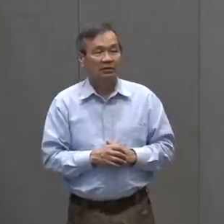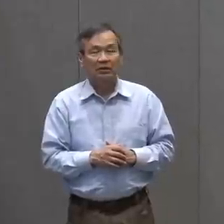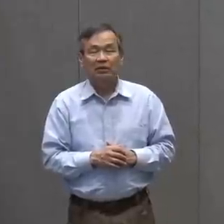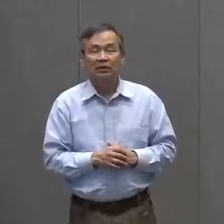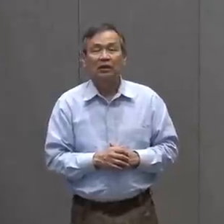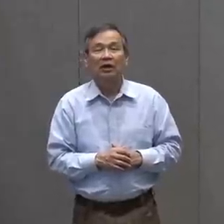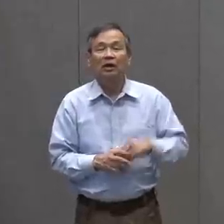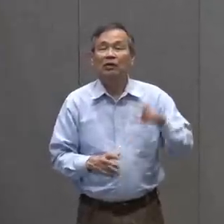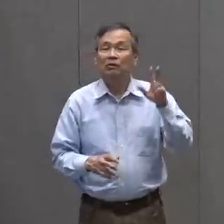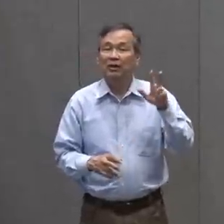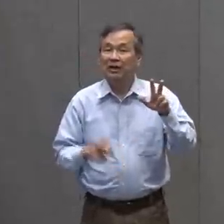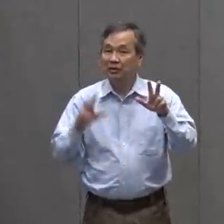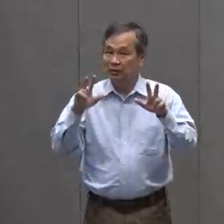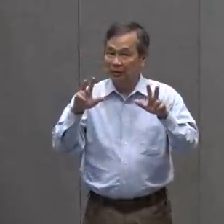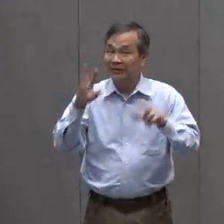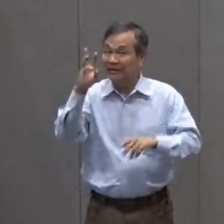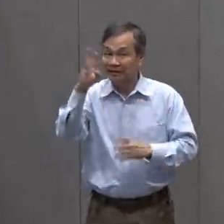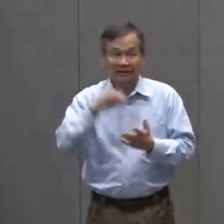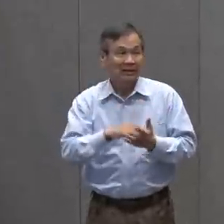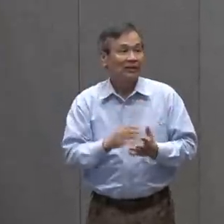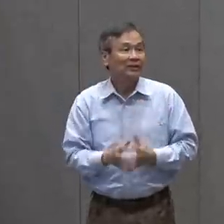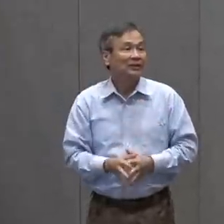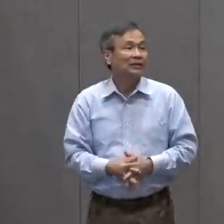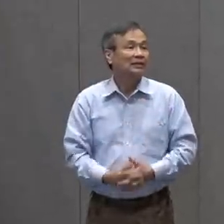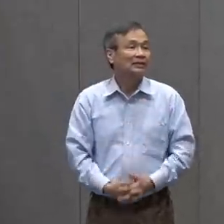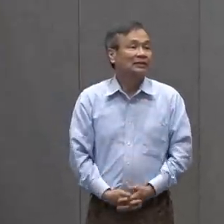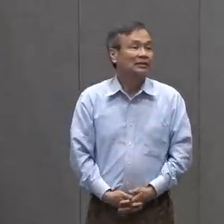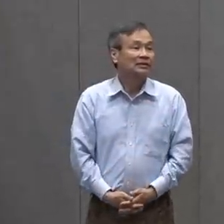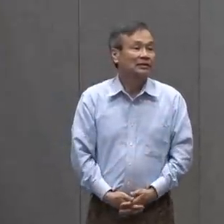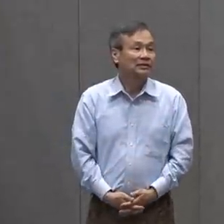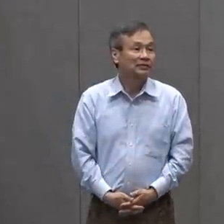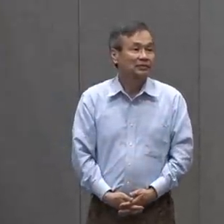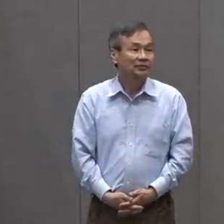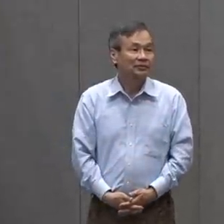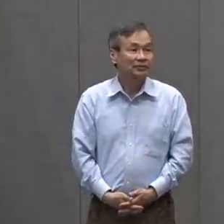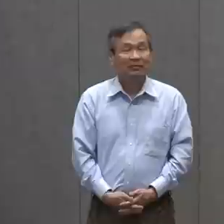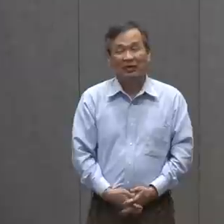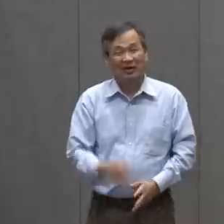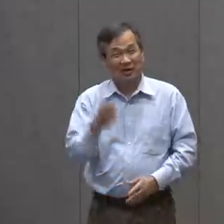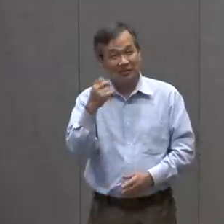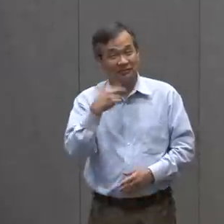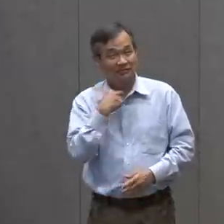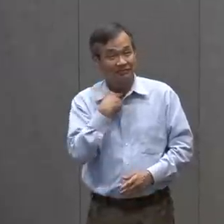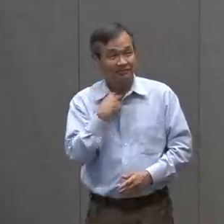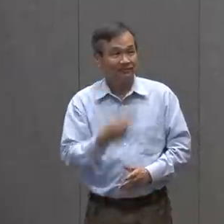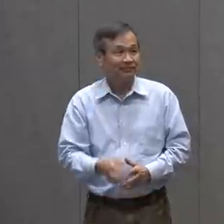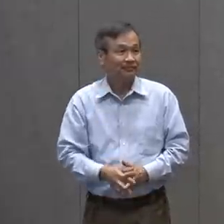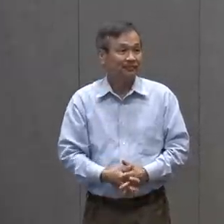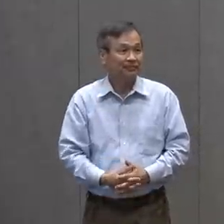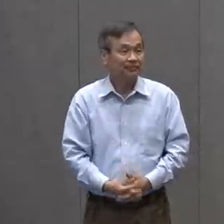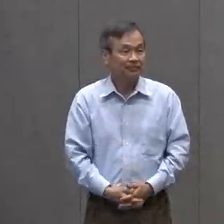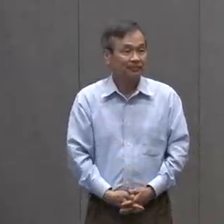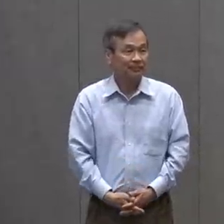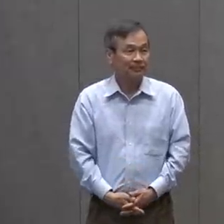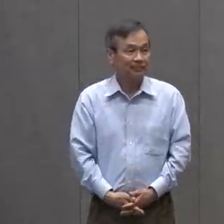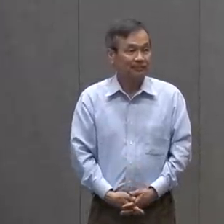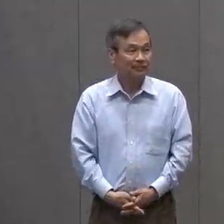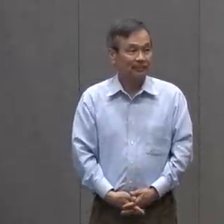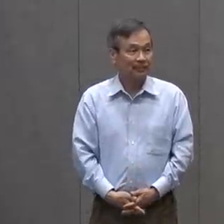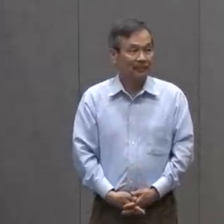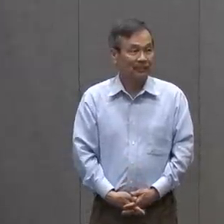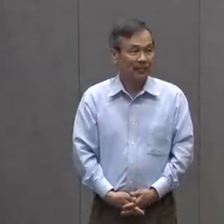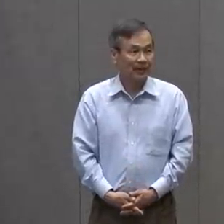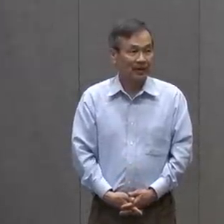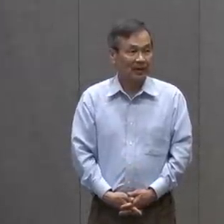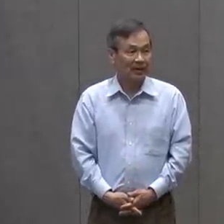I have a 3 and a 3, 6. So I'm kinda stuck, because Miss Sears took